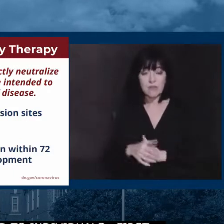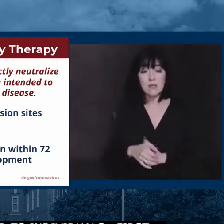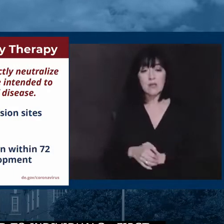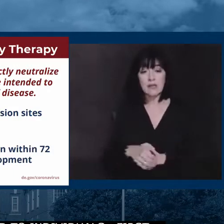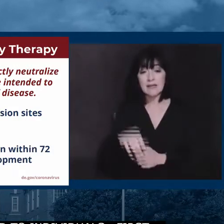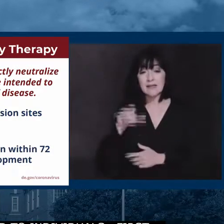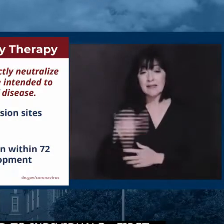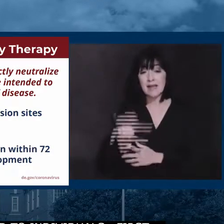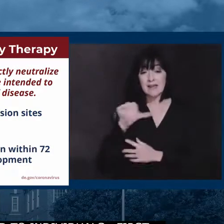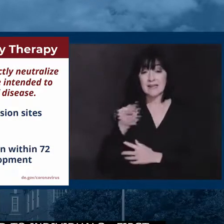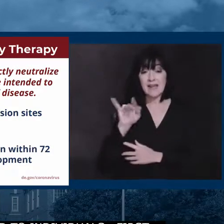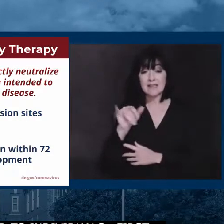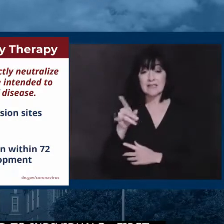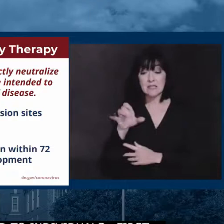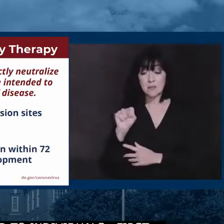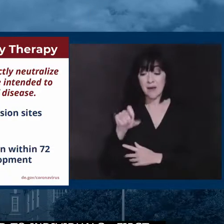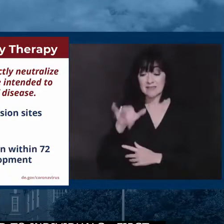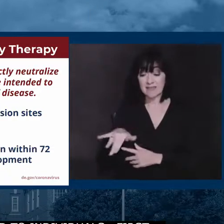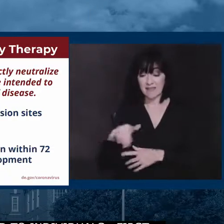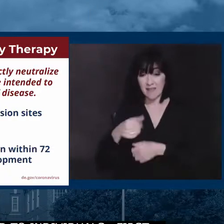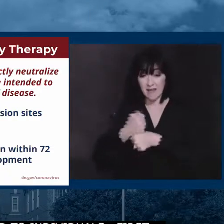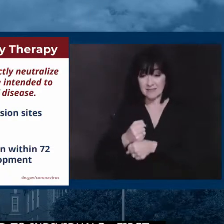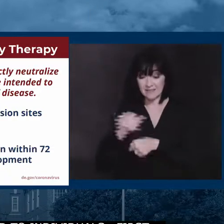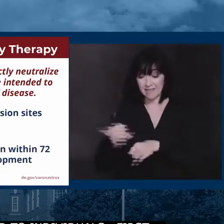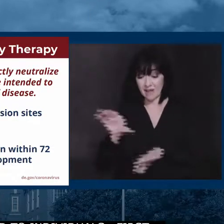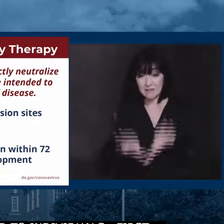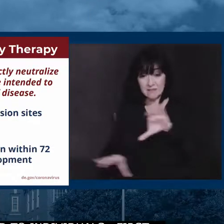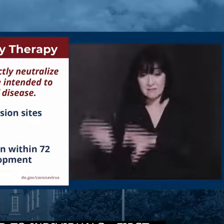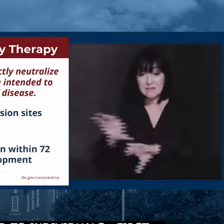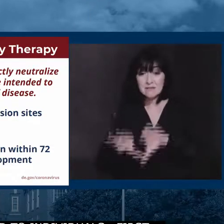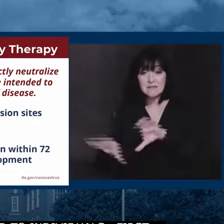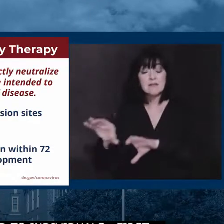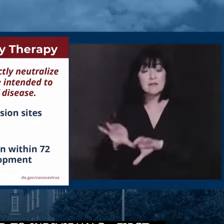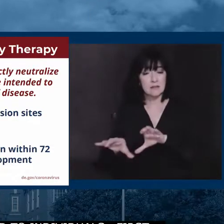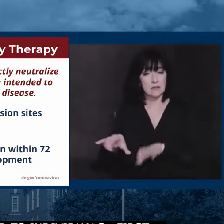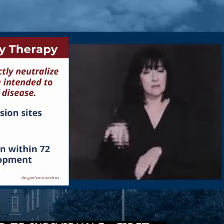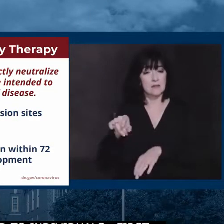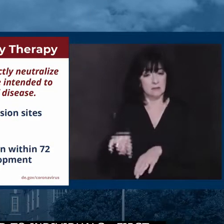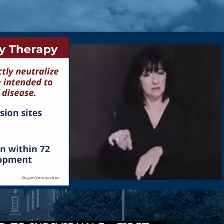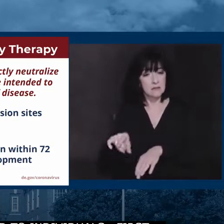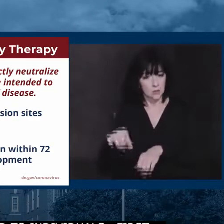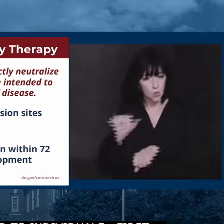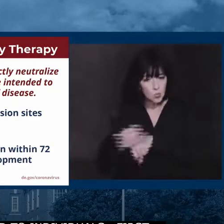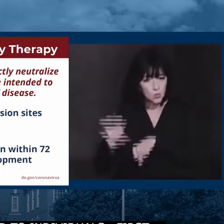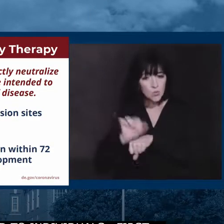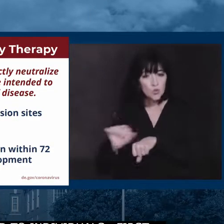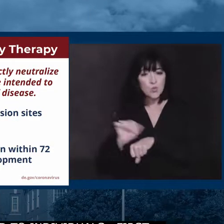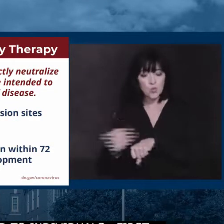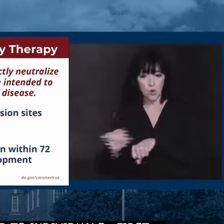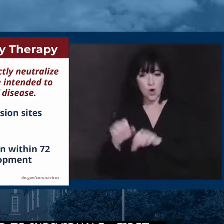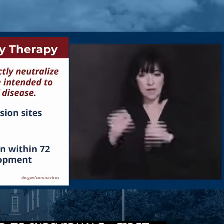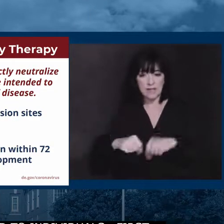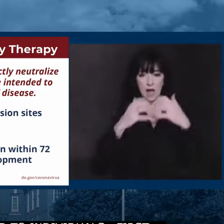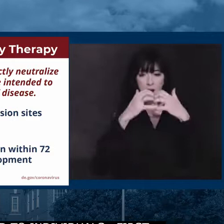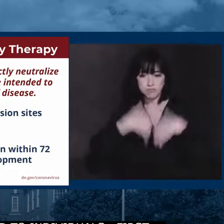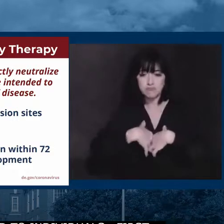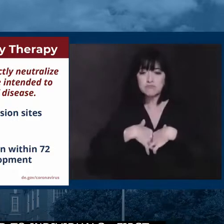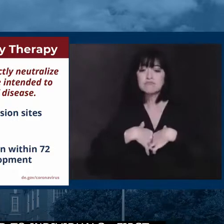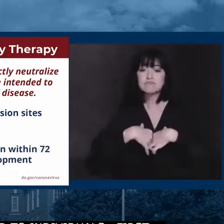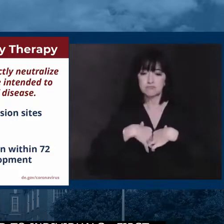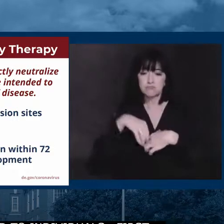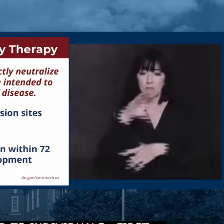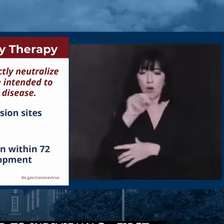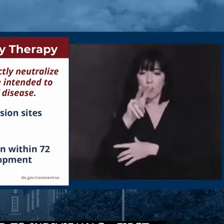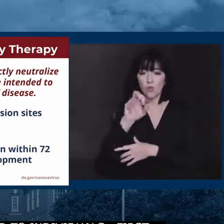specifically work against COVID-19 virus, and they neutralize, or they essentially dismantle the virus